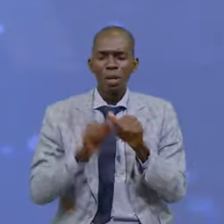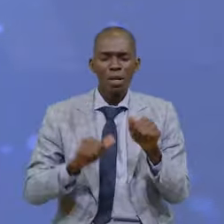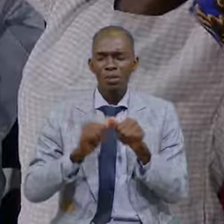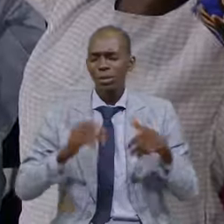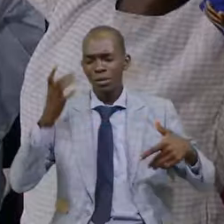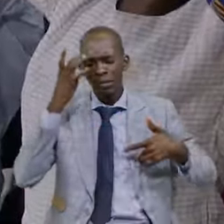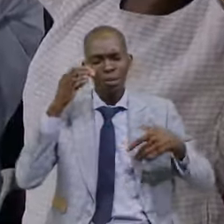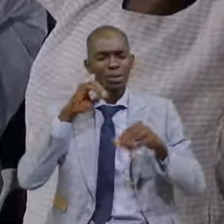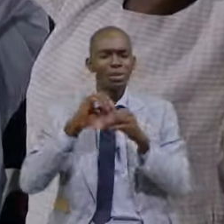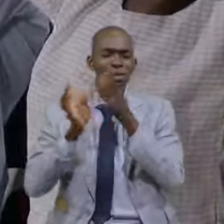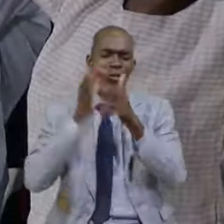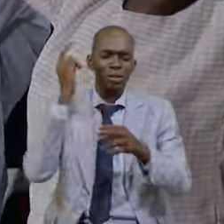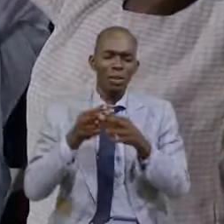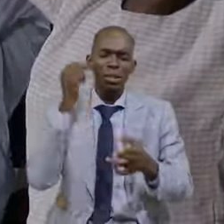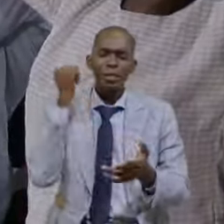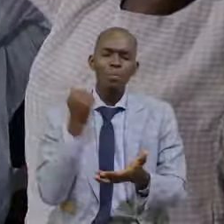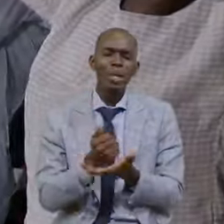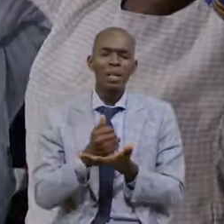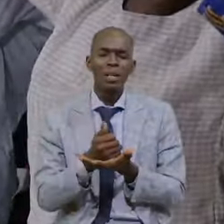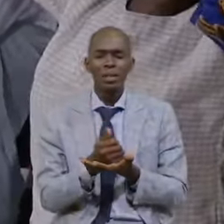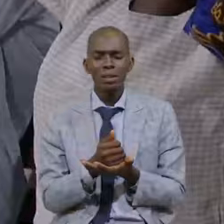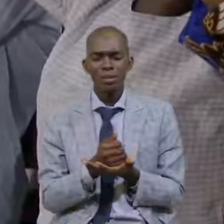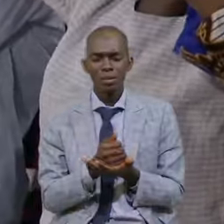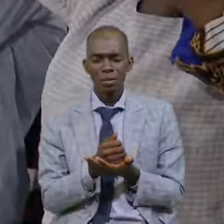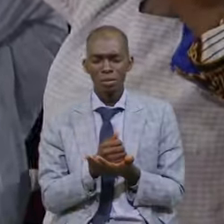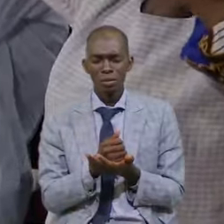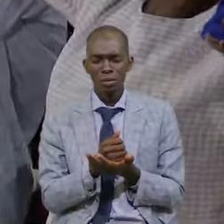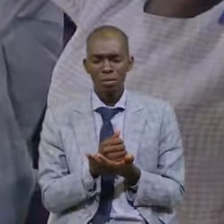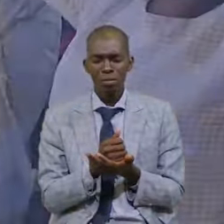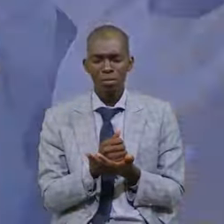in Jesus' name.